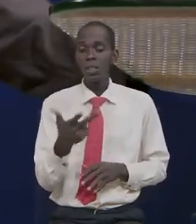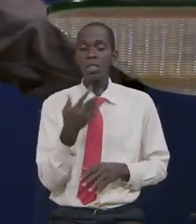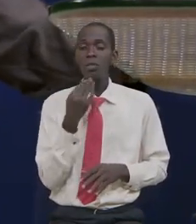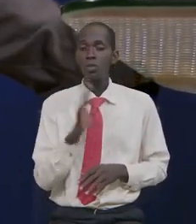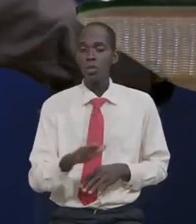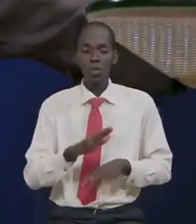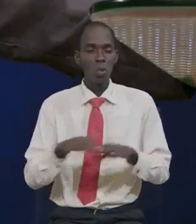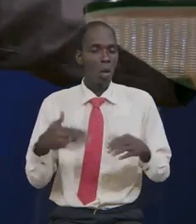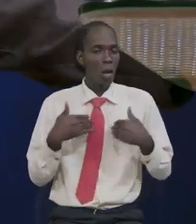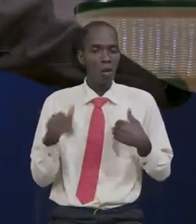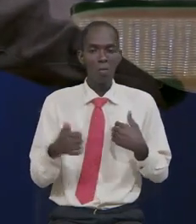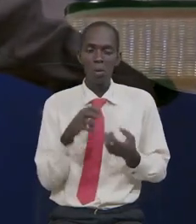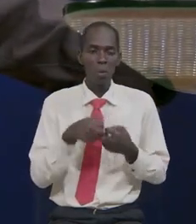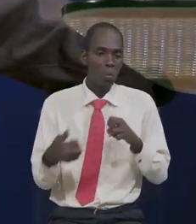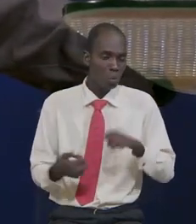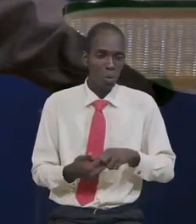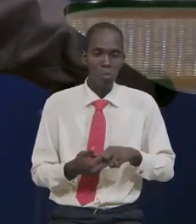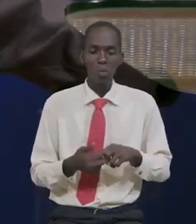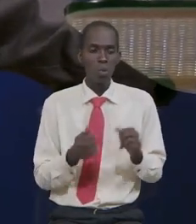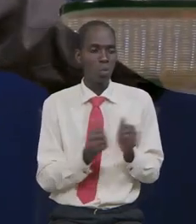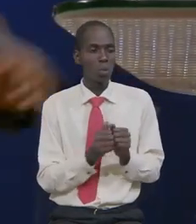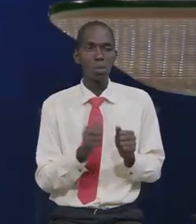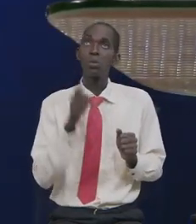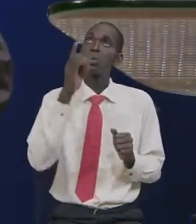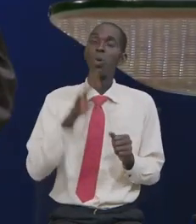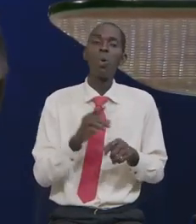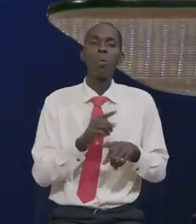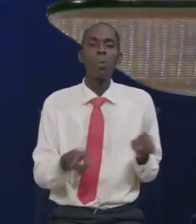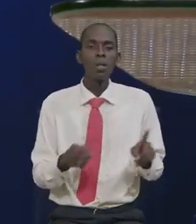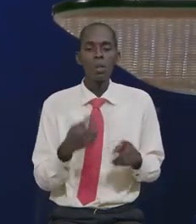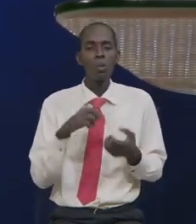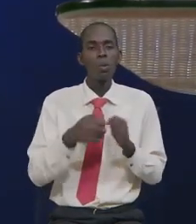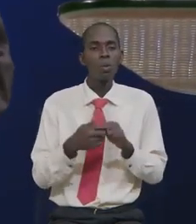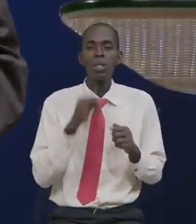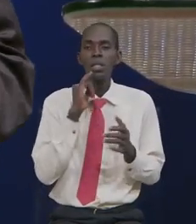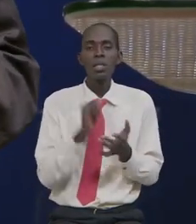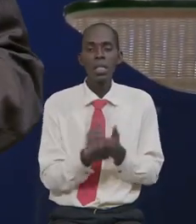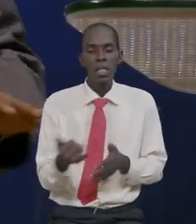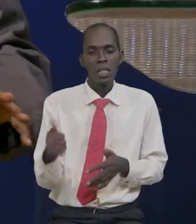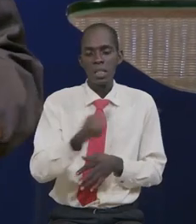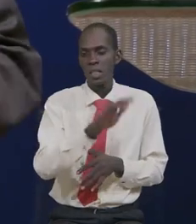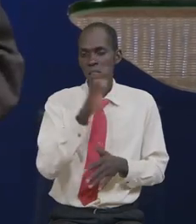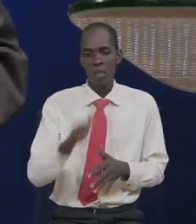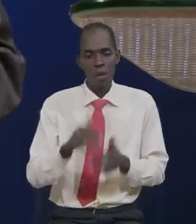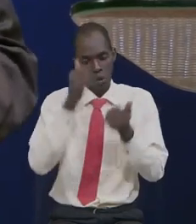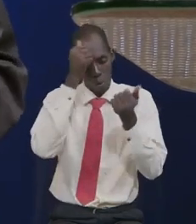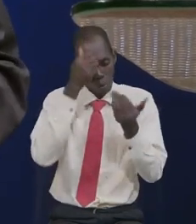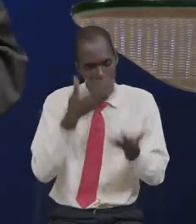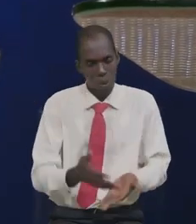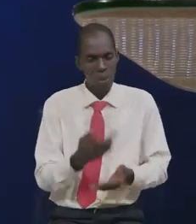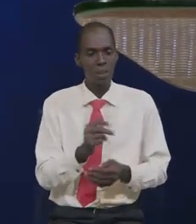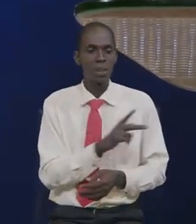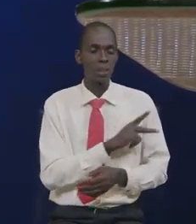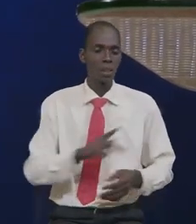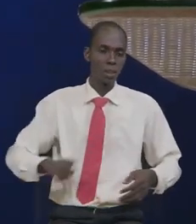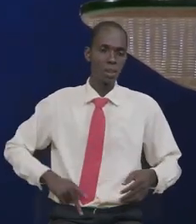that they didn't obey Nebuchadnezzar. When Nebuchadnezzar said, hefty men and great men, powerful men, courageous